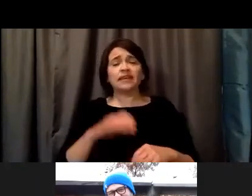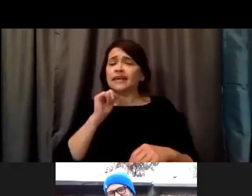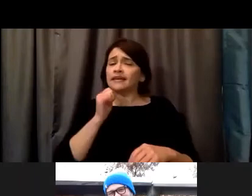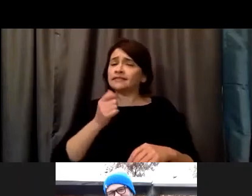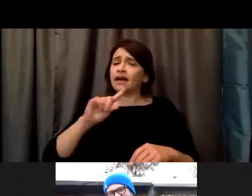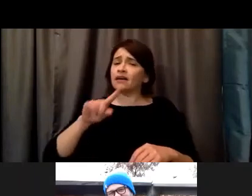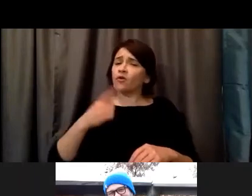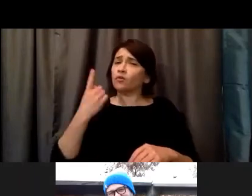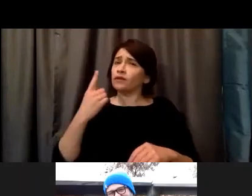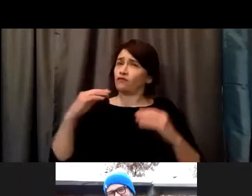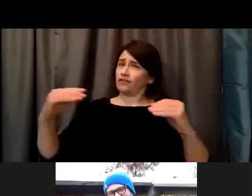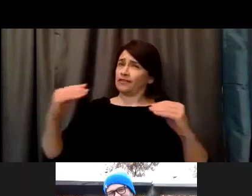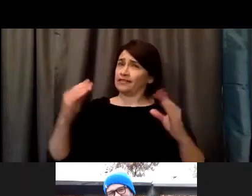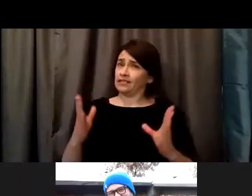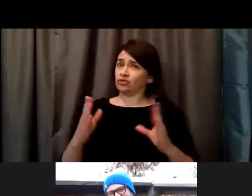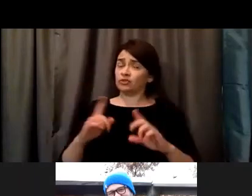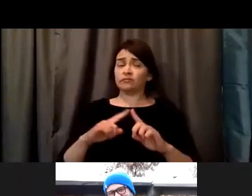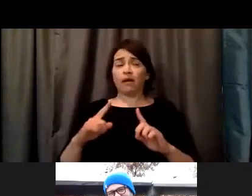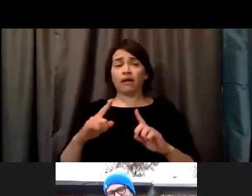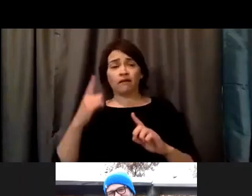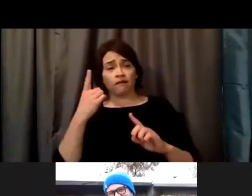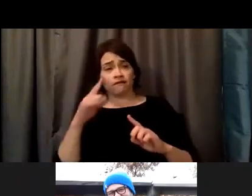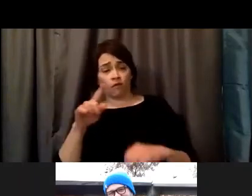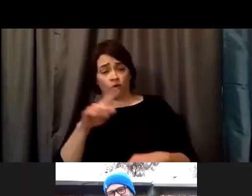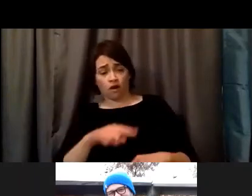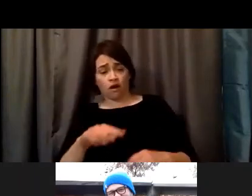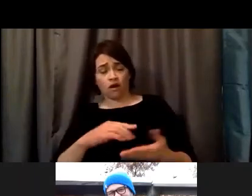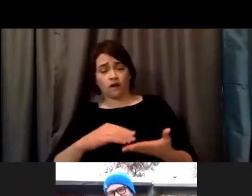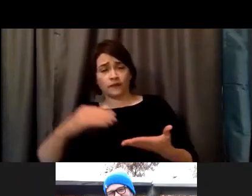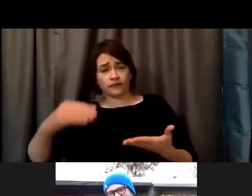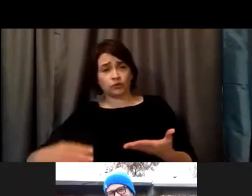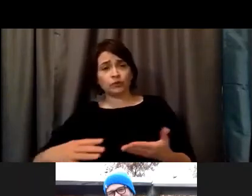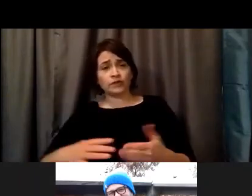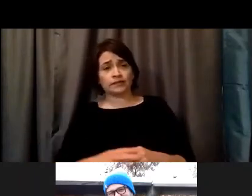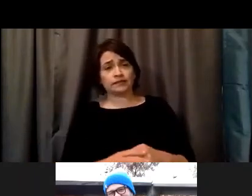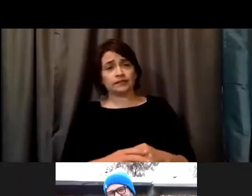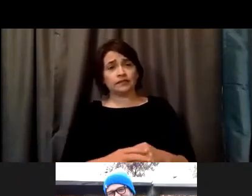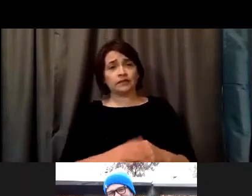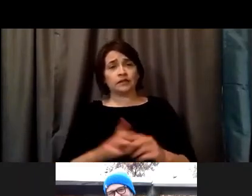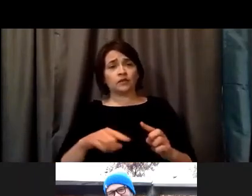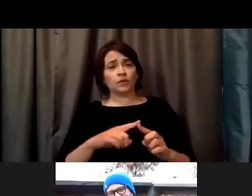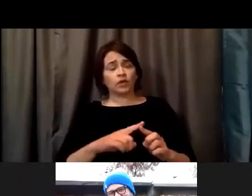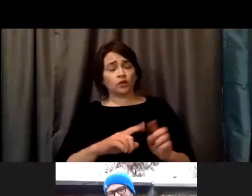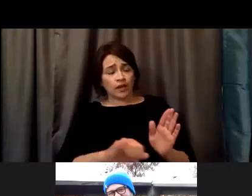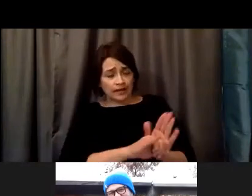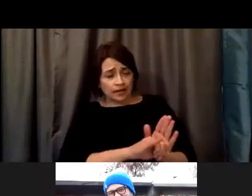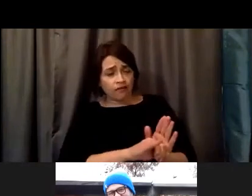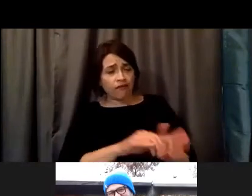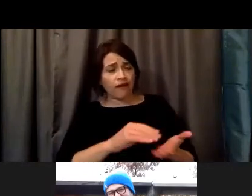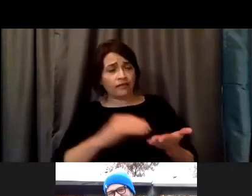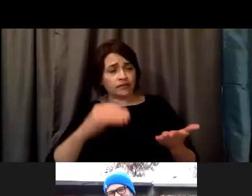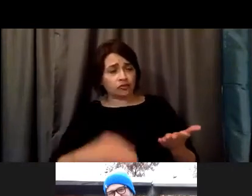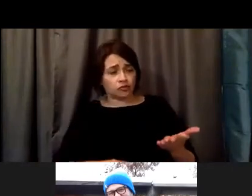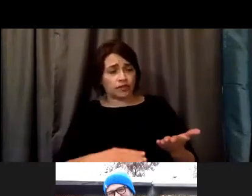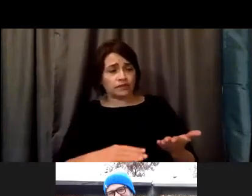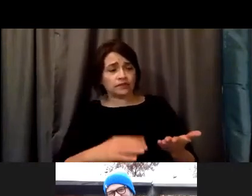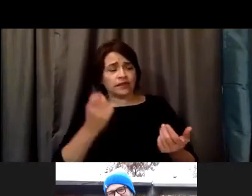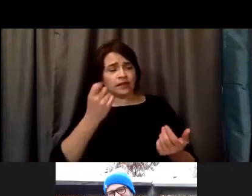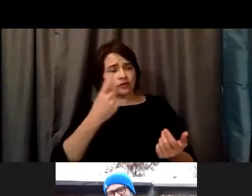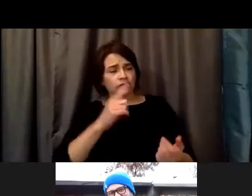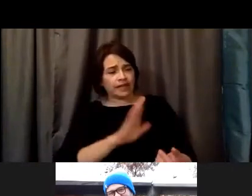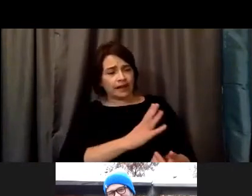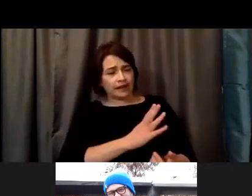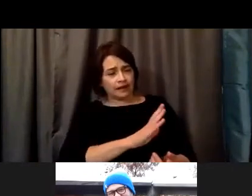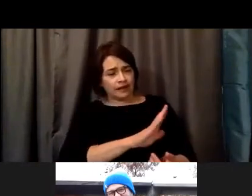but for the students. When you identify the students and you know what their wants are, their needs are, then you can understand where they're coming from, and then